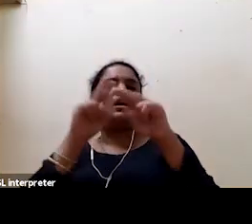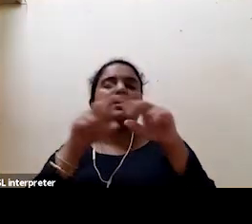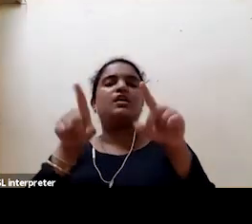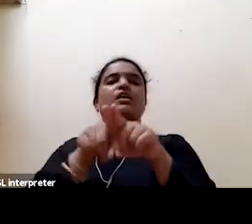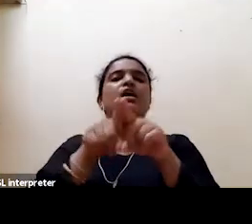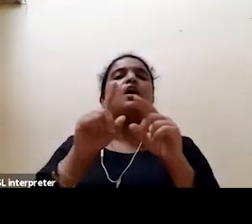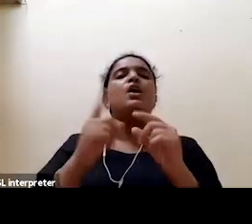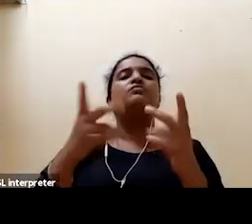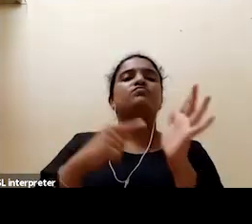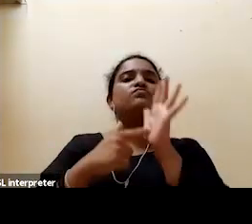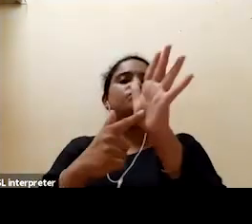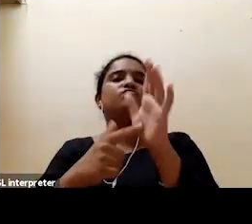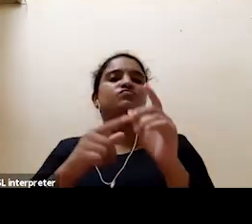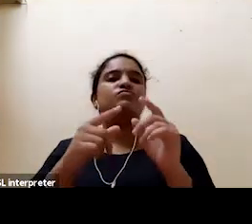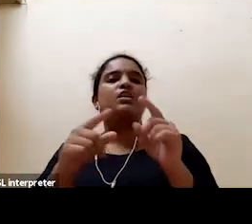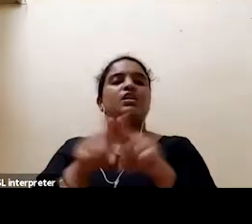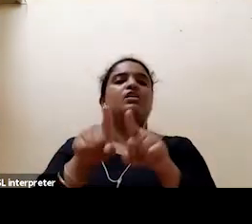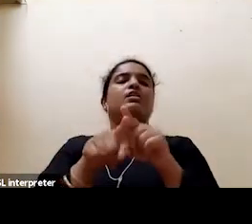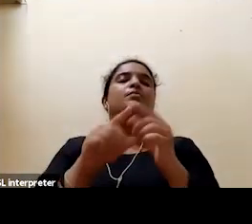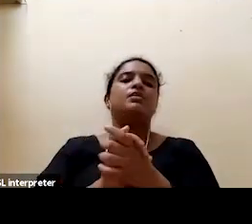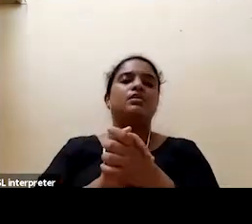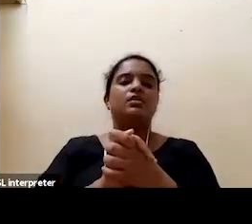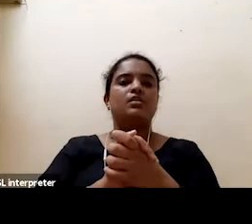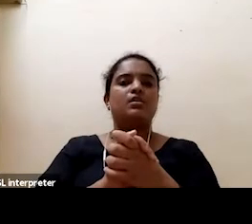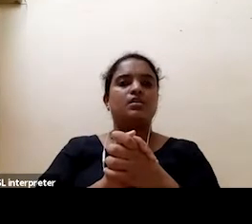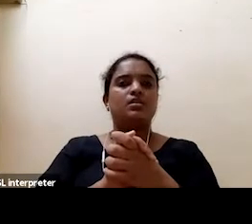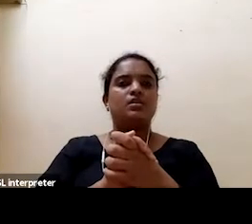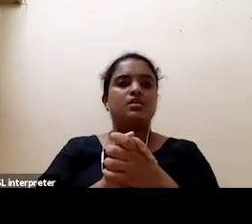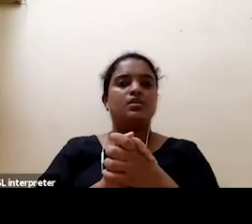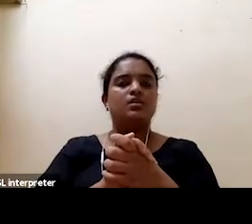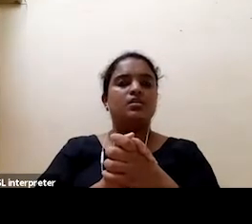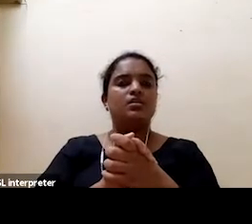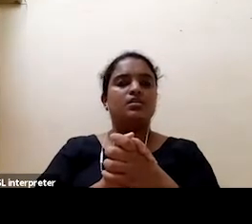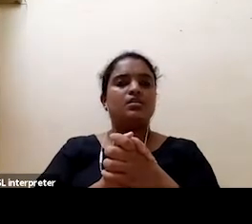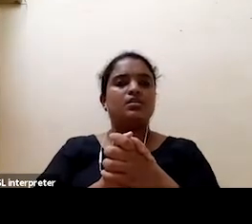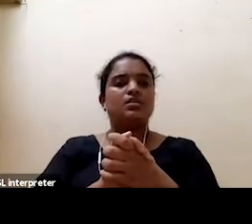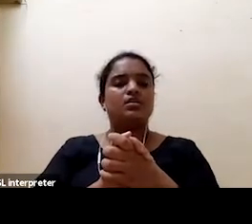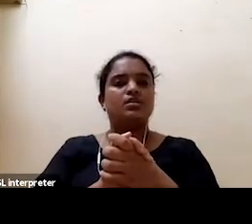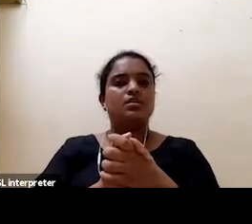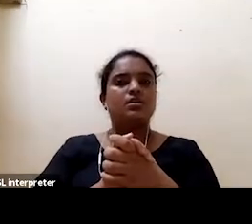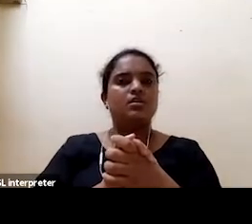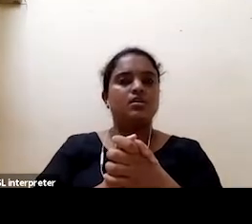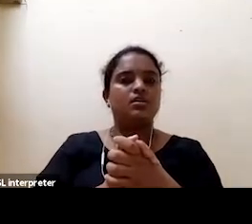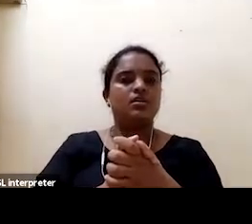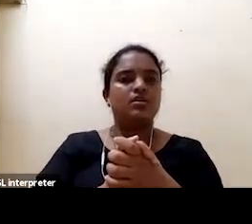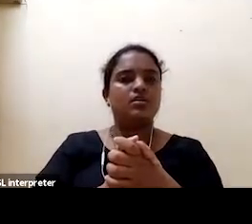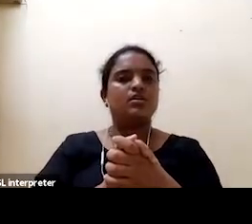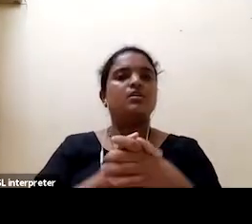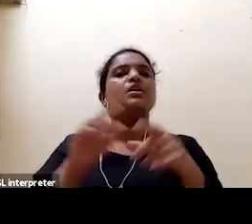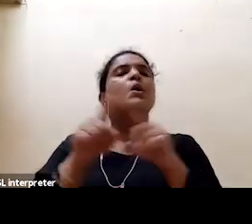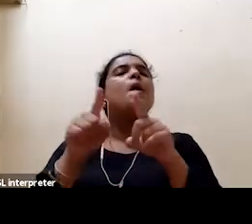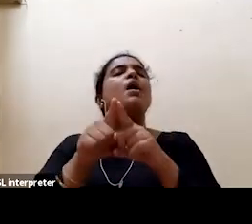terrible. So let that be and just get it done. Sometimes in trying to pursue perfection, we